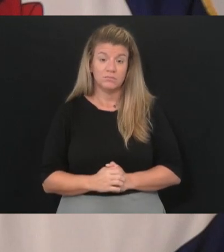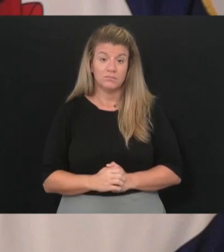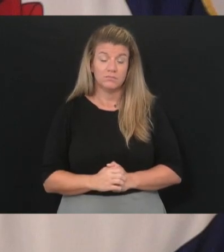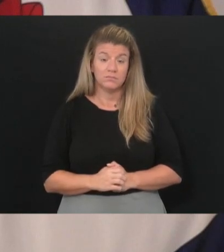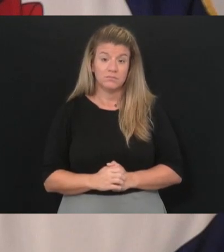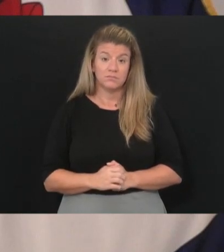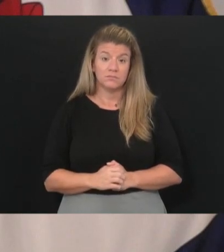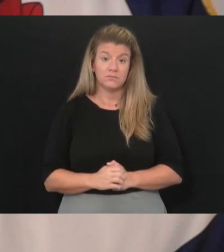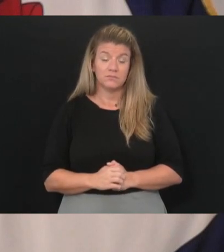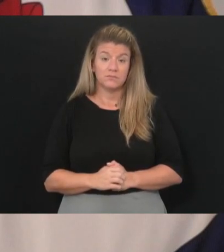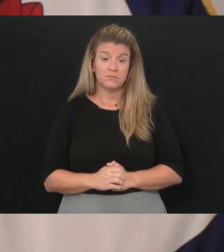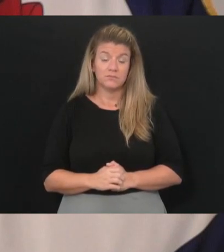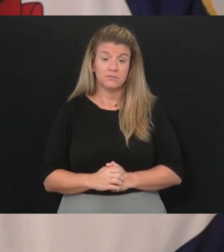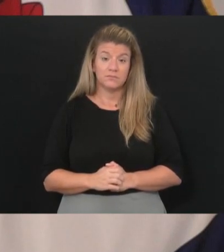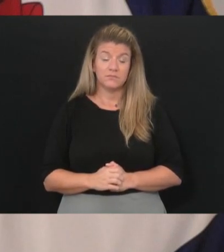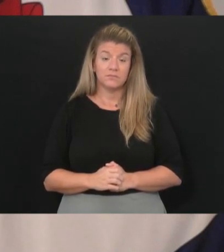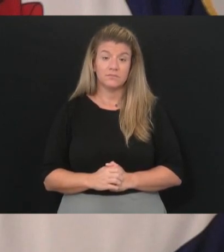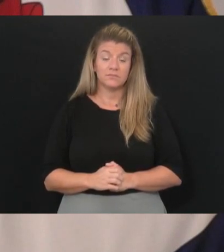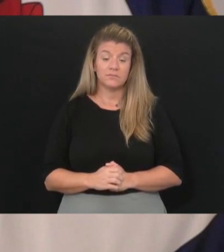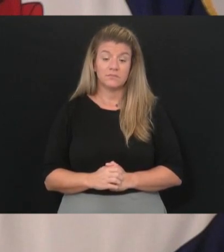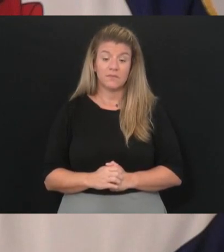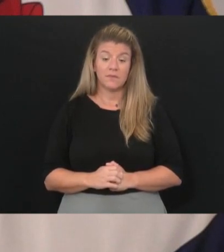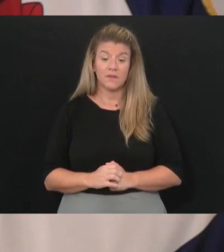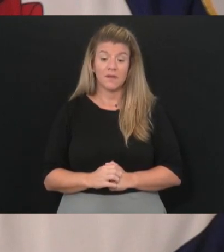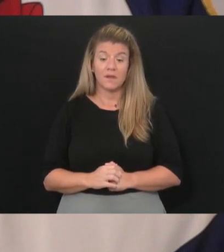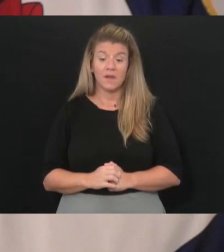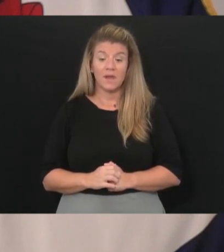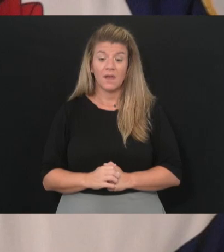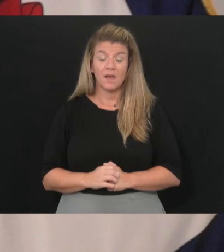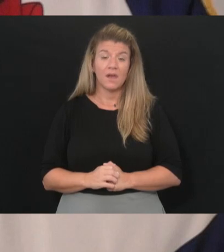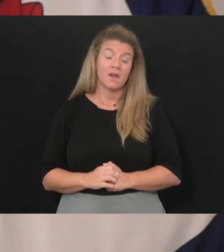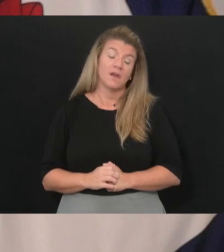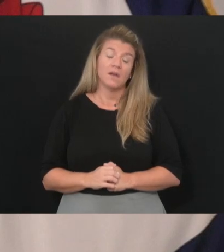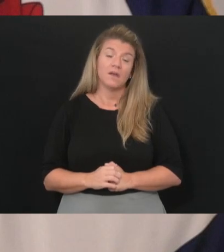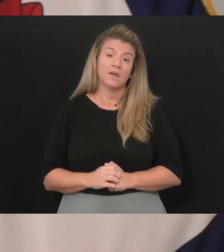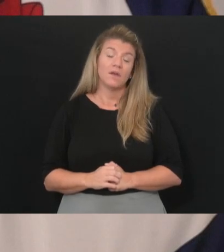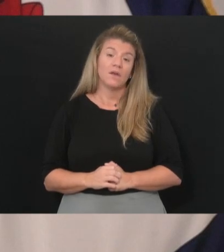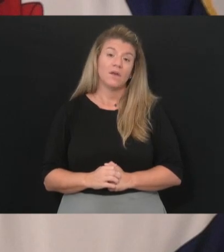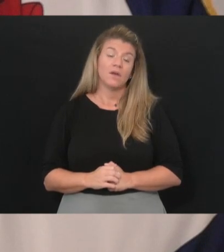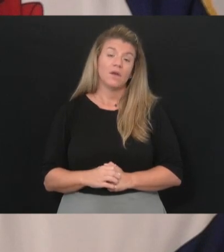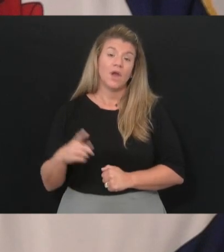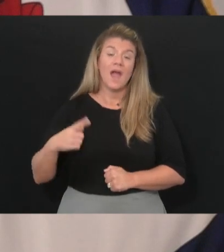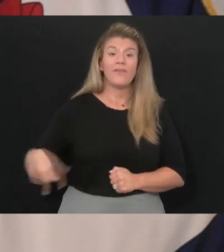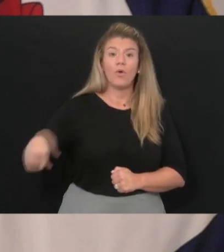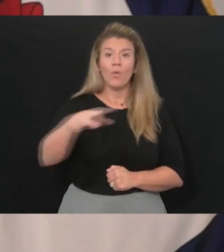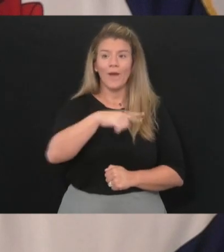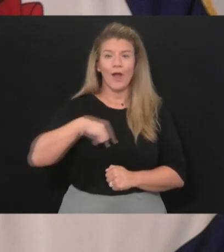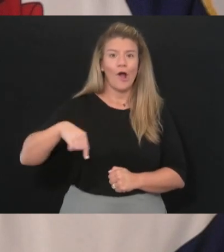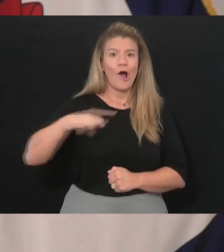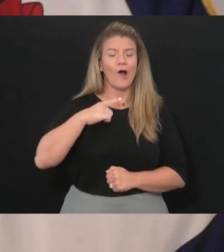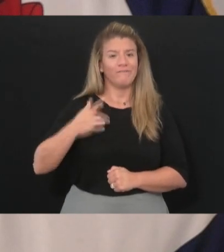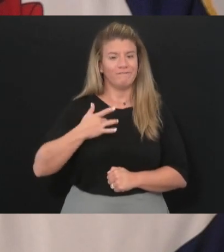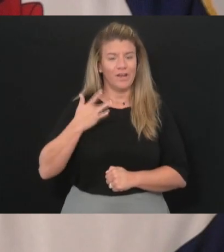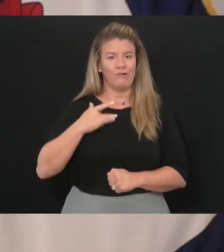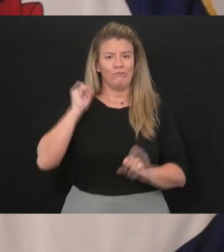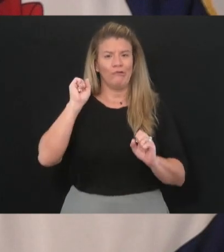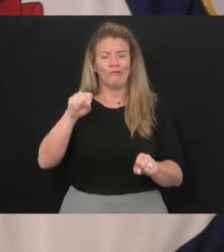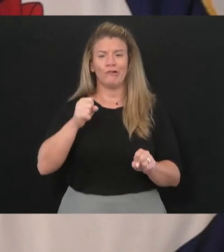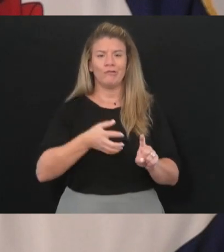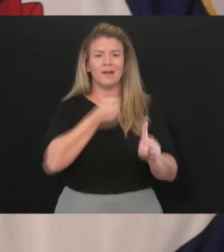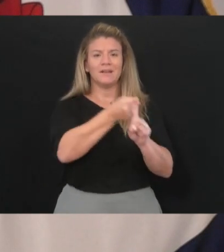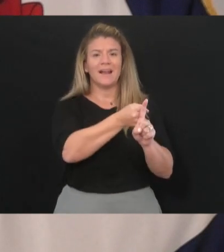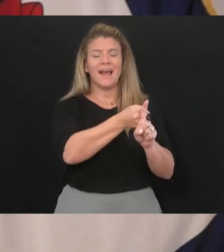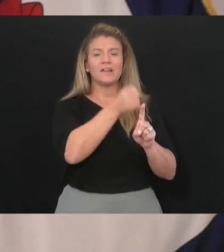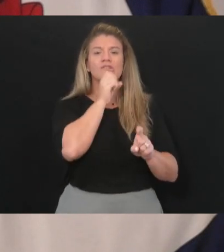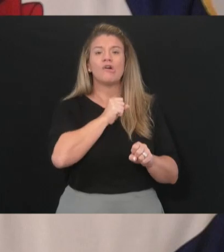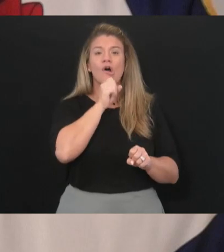And we all think that it, could just possibly and hopefully just attack the old and the most vulnerable,